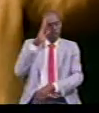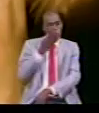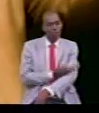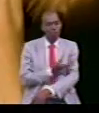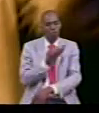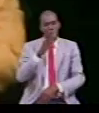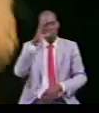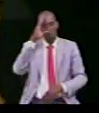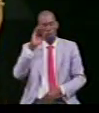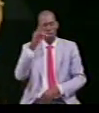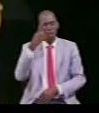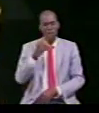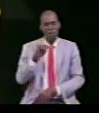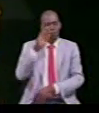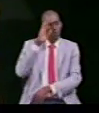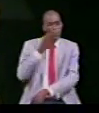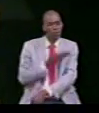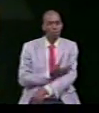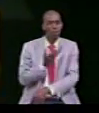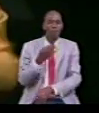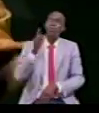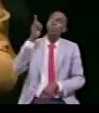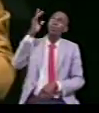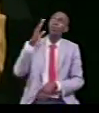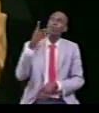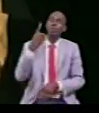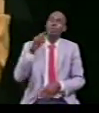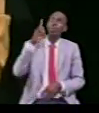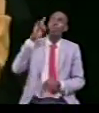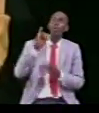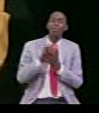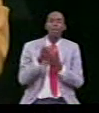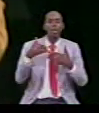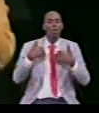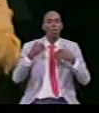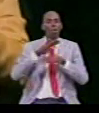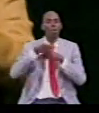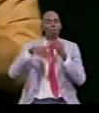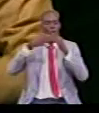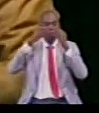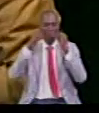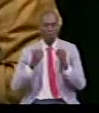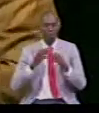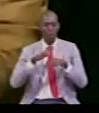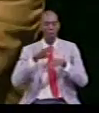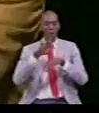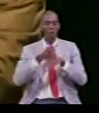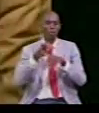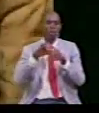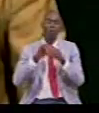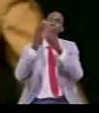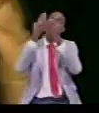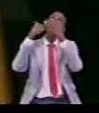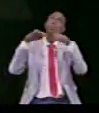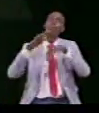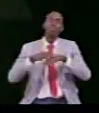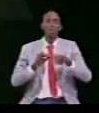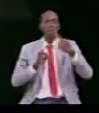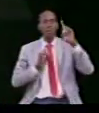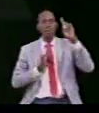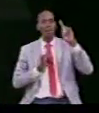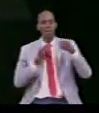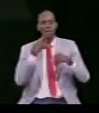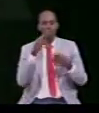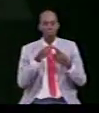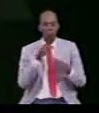of God, and the one that has all power on earth and in heaven, I say unto